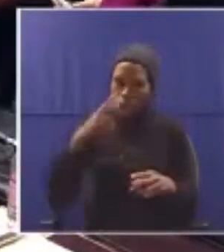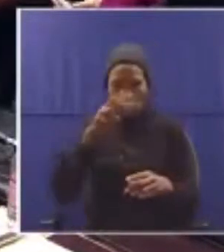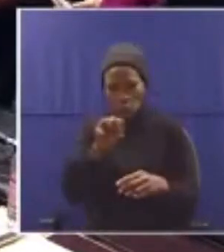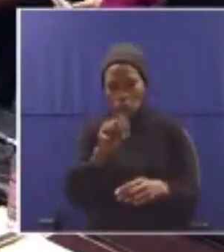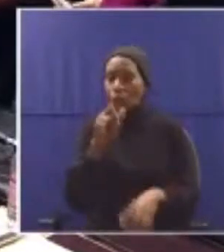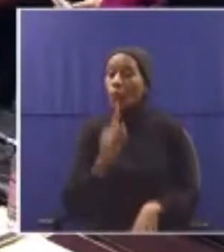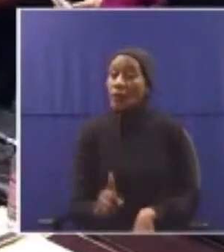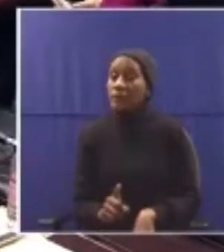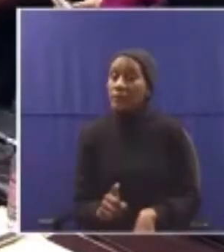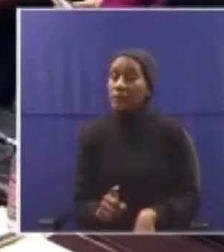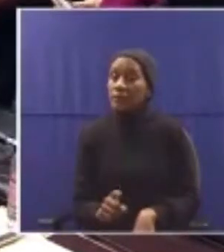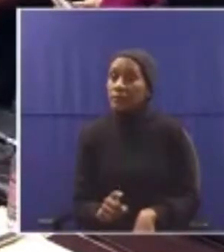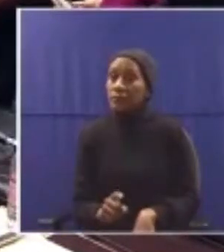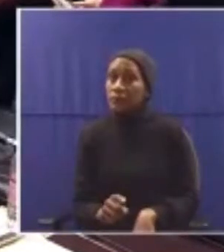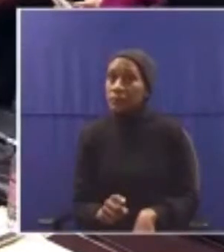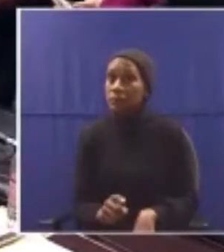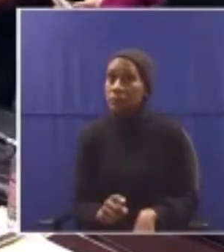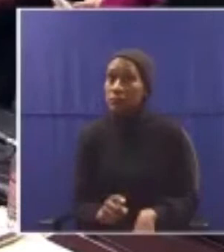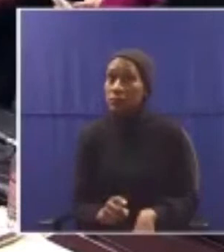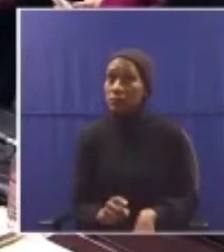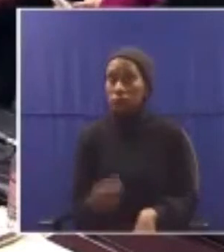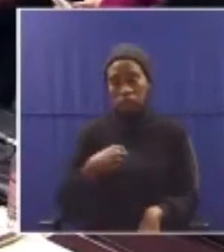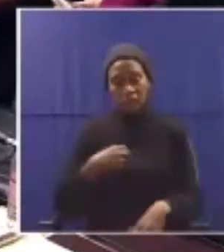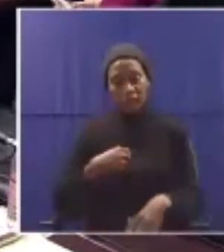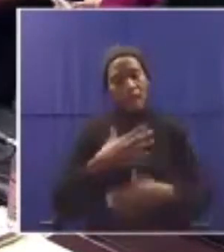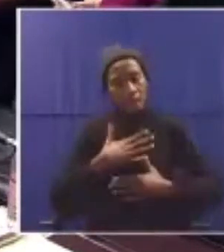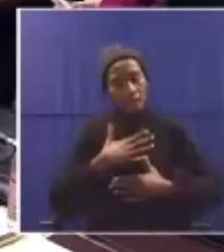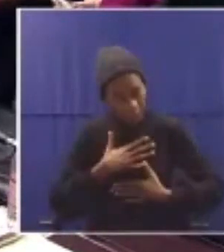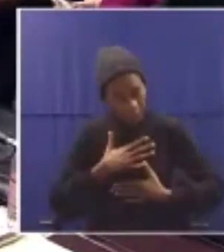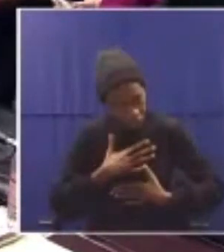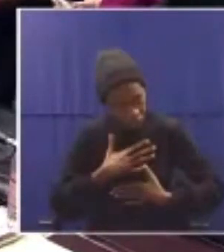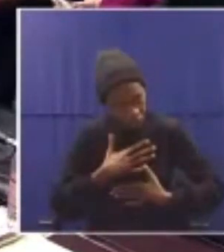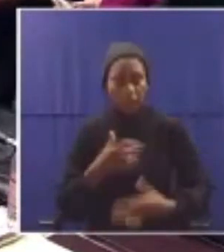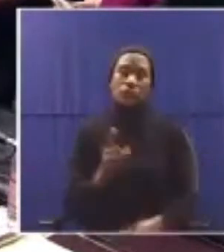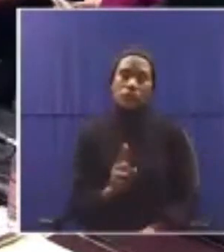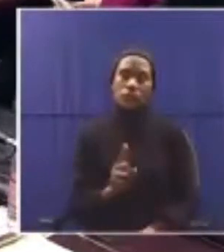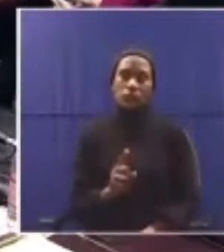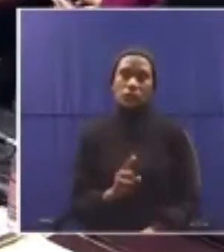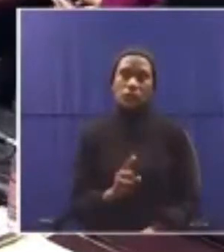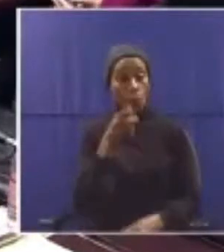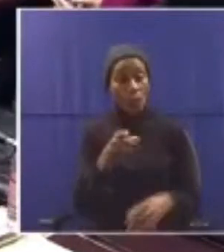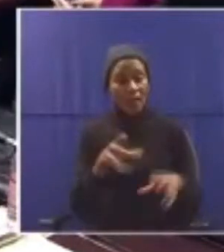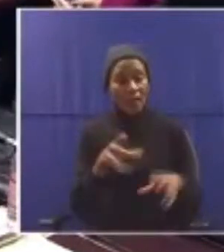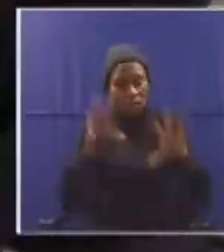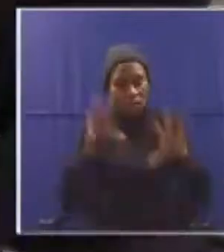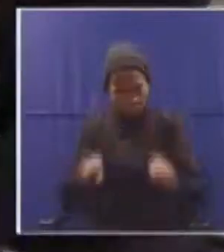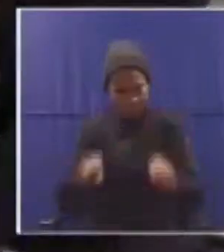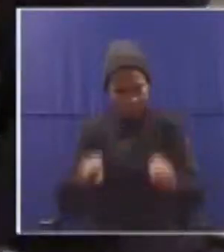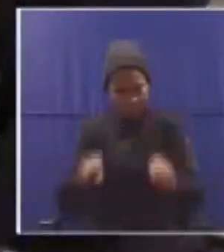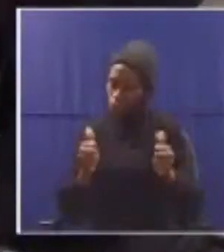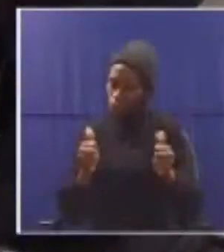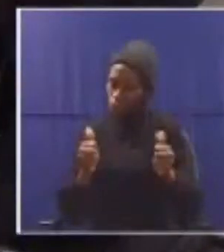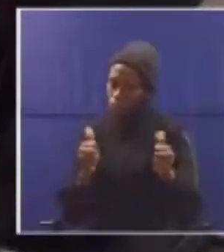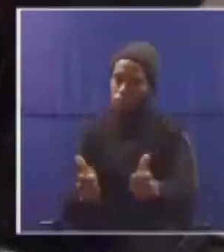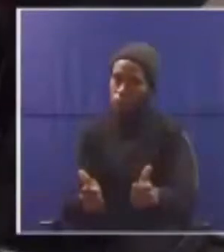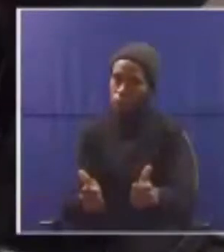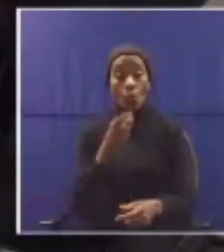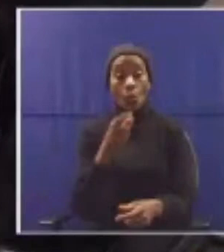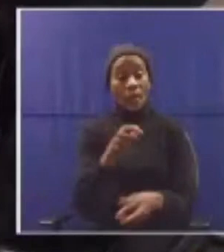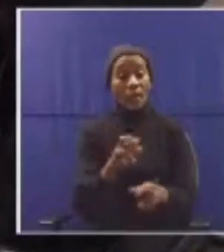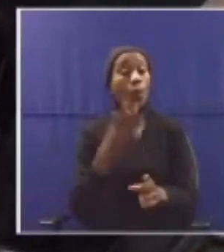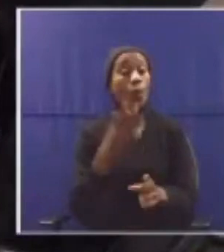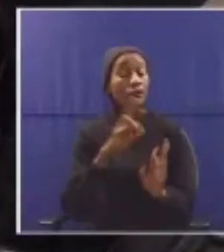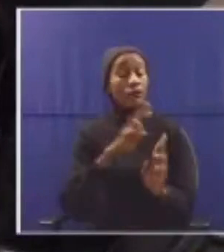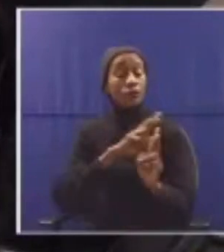President, which is one of the things that I must appreciate before, is that you are hands-on, because in your